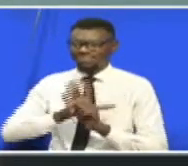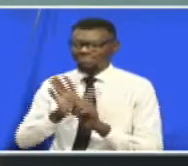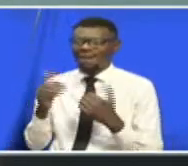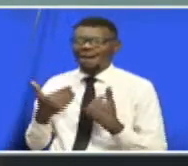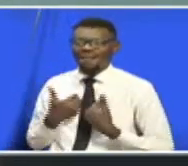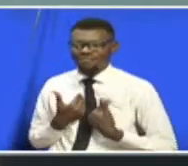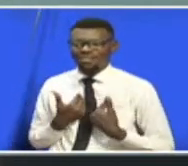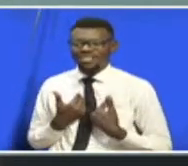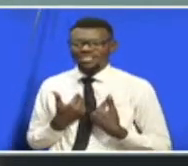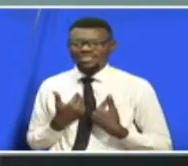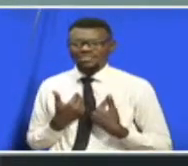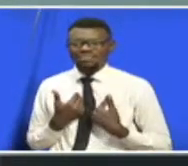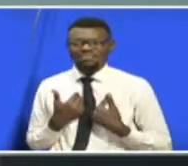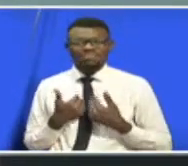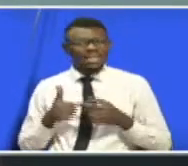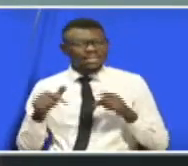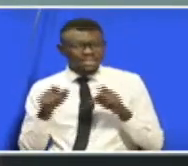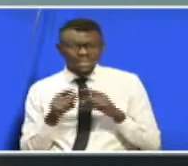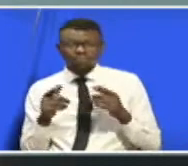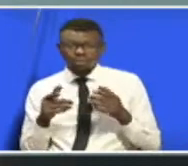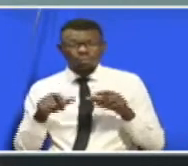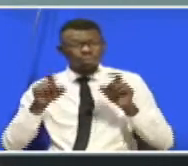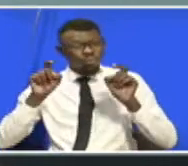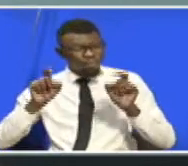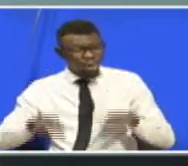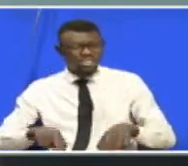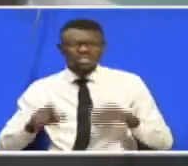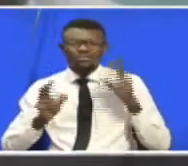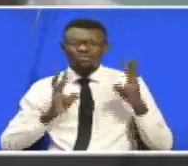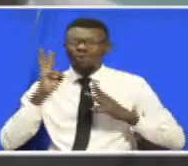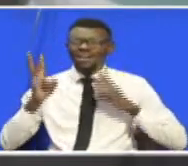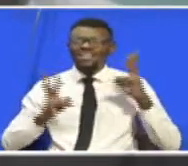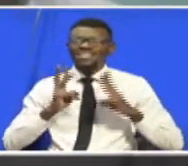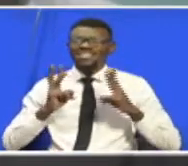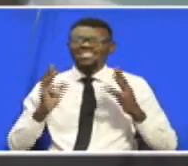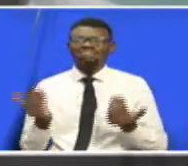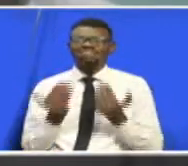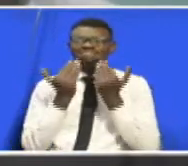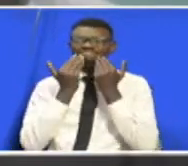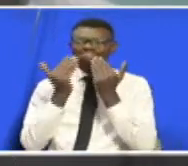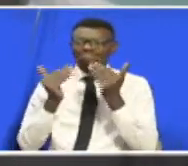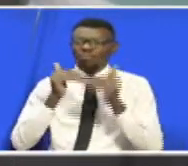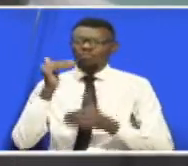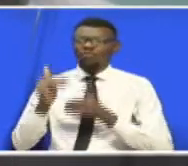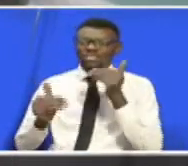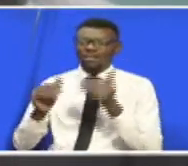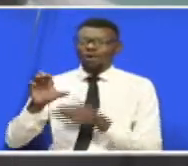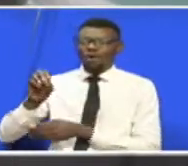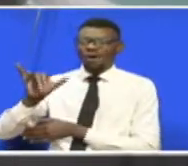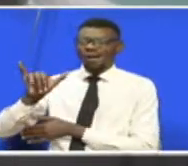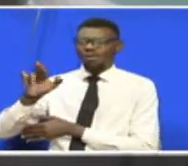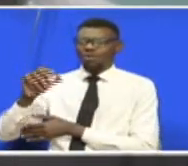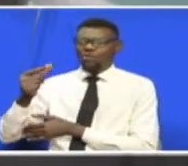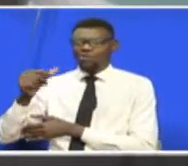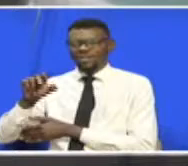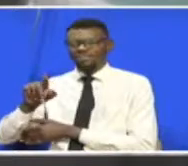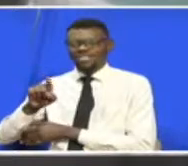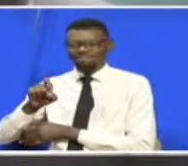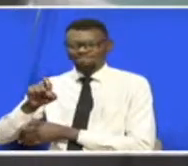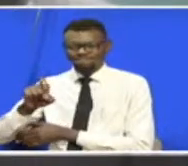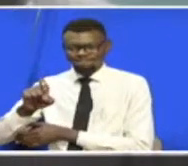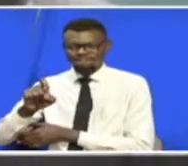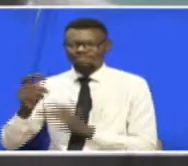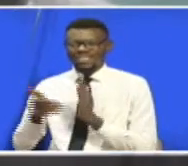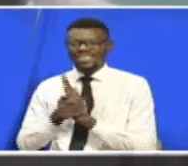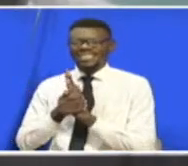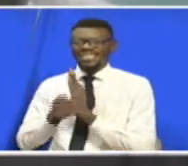COVID virus, and that should be a worry to us. Okay, thank you so much, Professor Julius Oyugi, virologist at the University of Nairobi, shedding more light